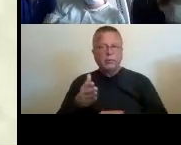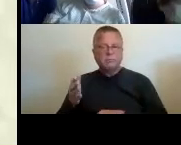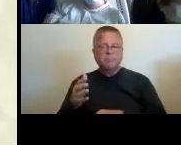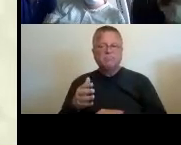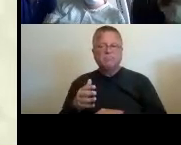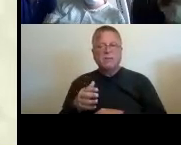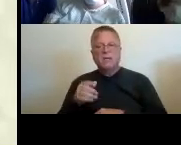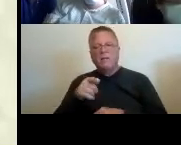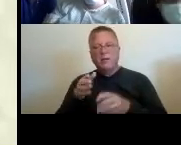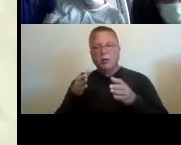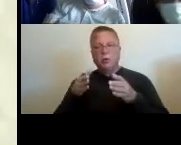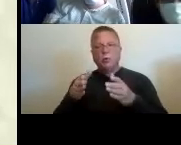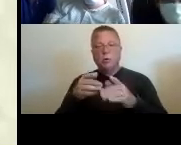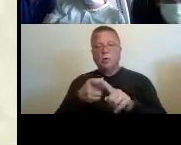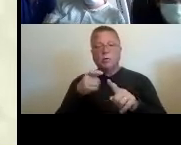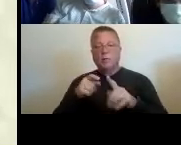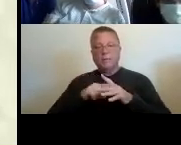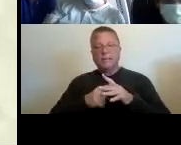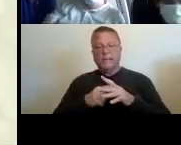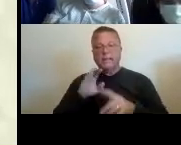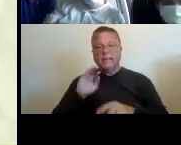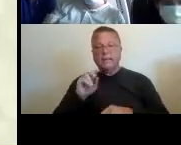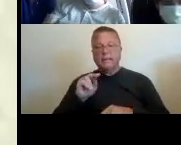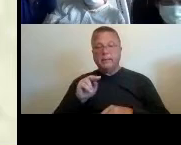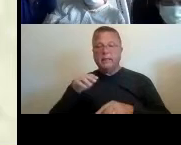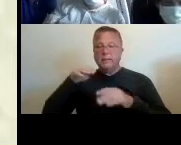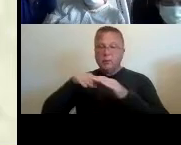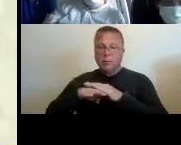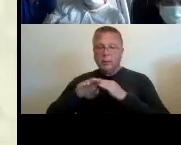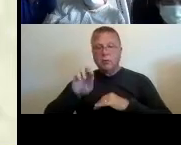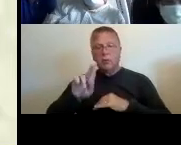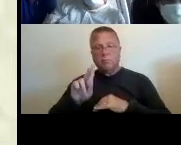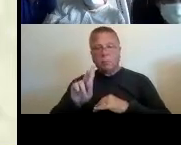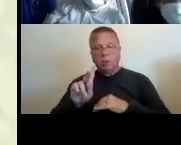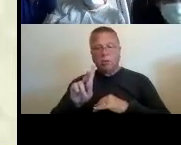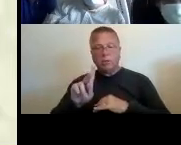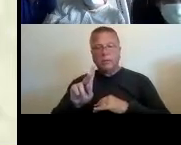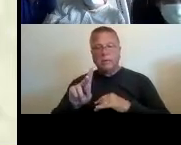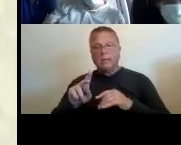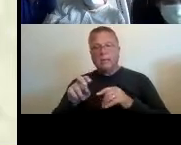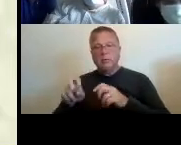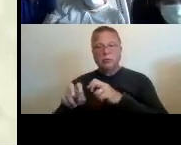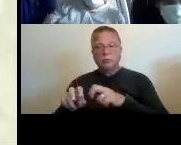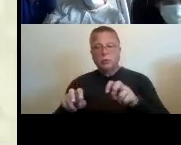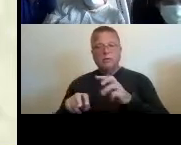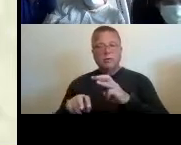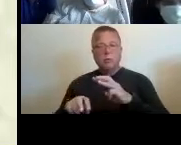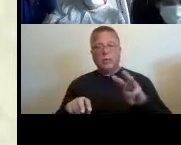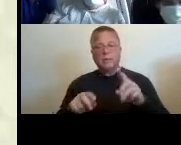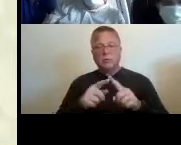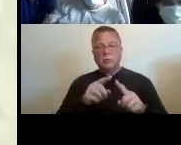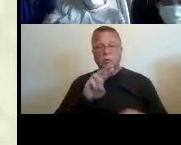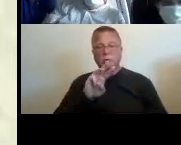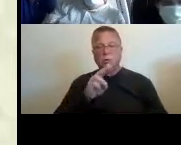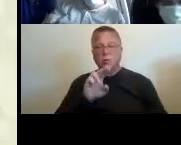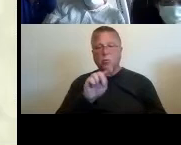The corridor from the beginning of Beacon, as you exit the park heading west towards Wightman, that's